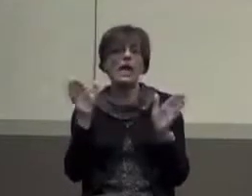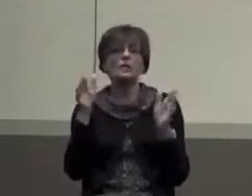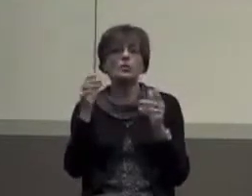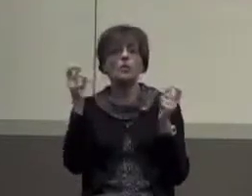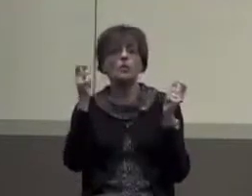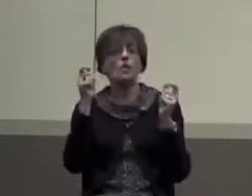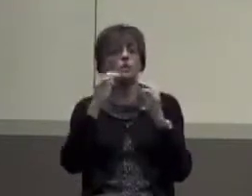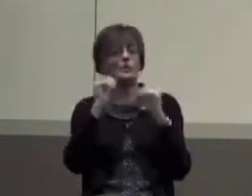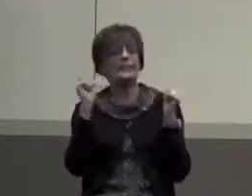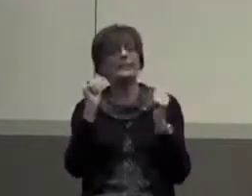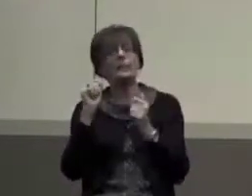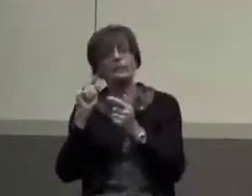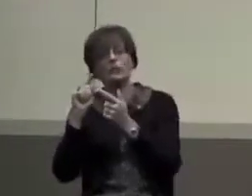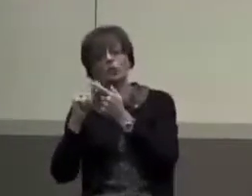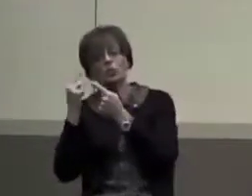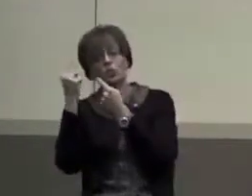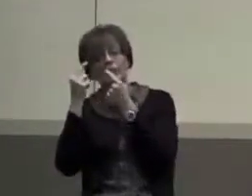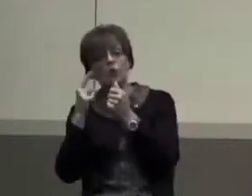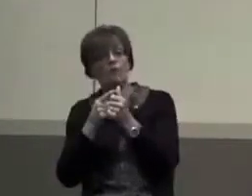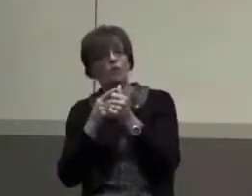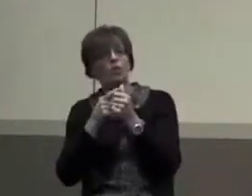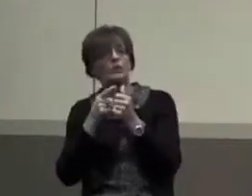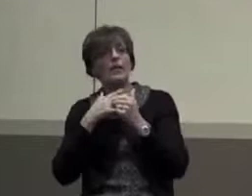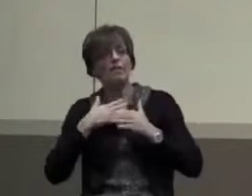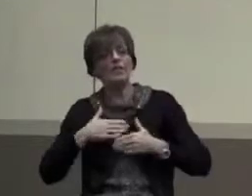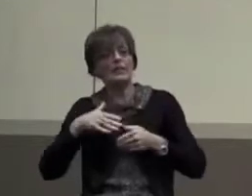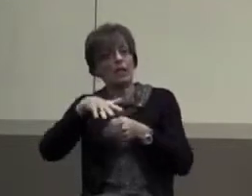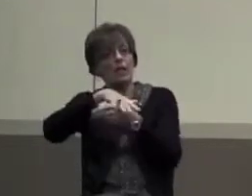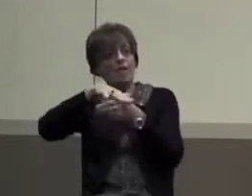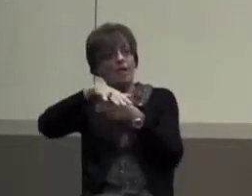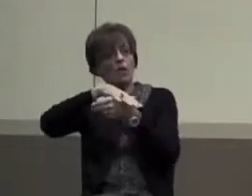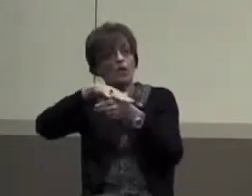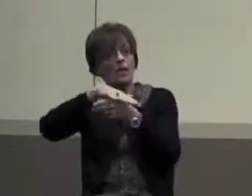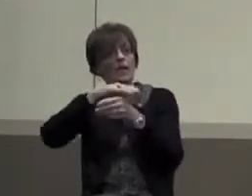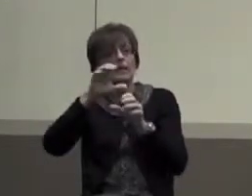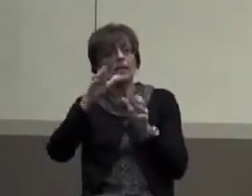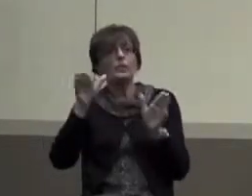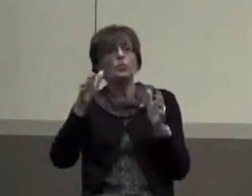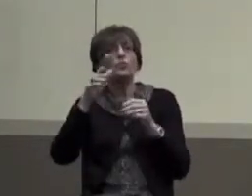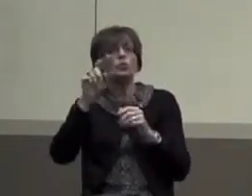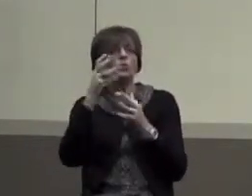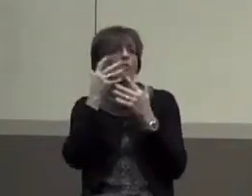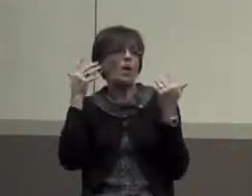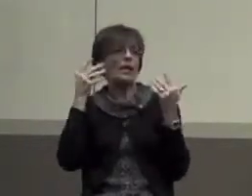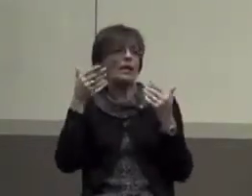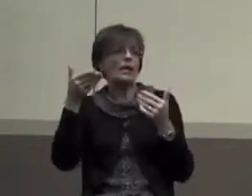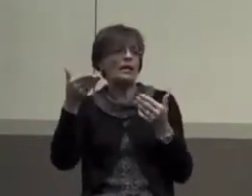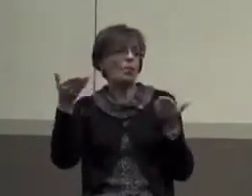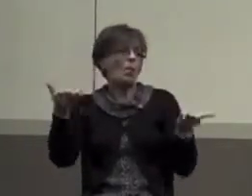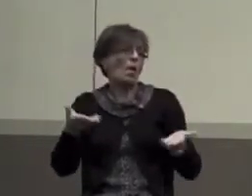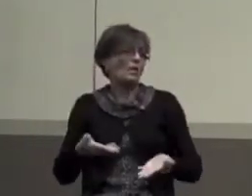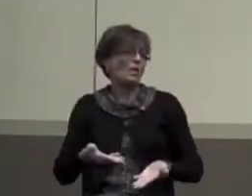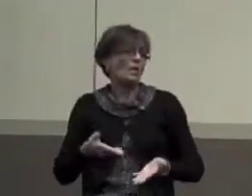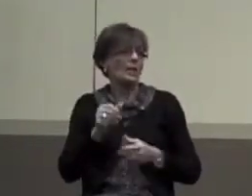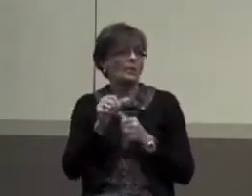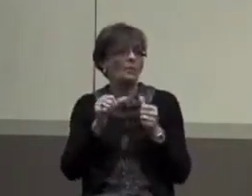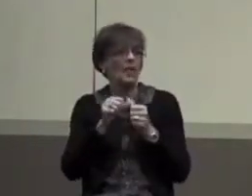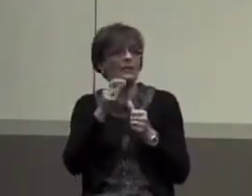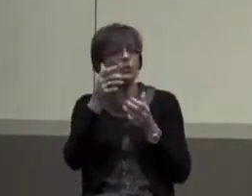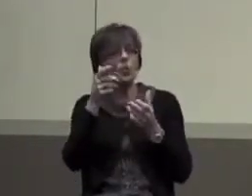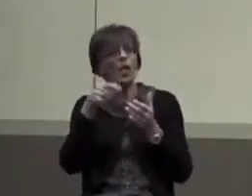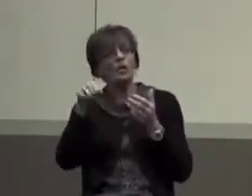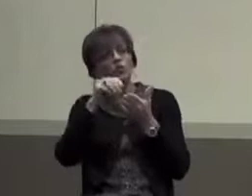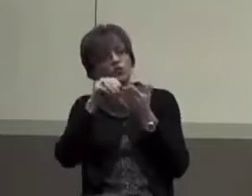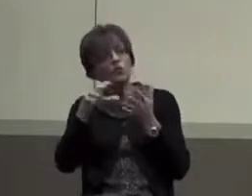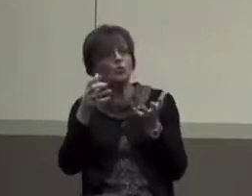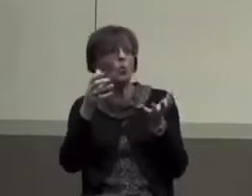is to consider the physical environment. So the classroom should be a friendly, welcoming place. You want students to want to be